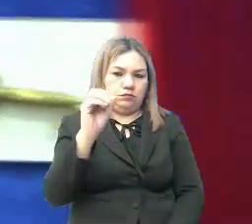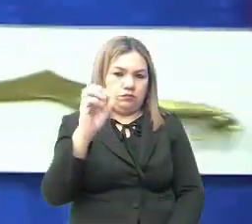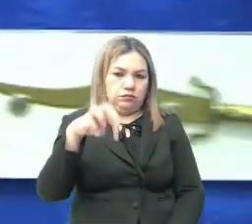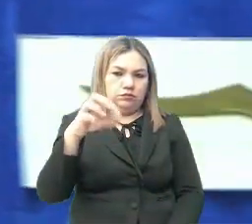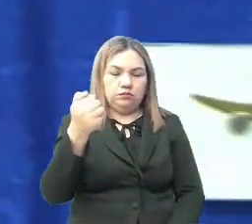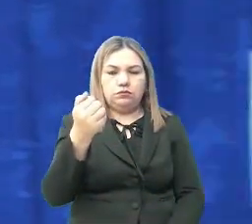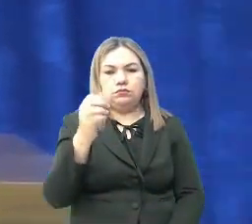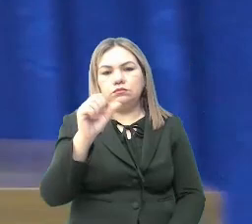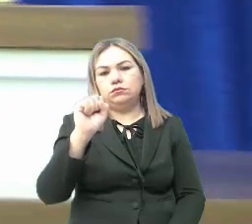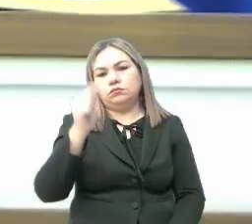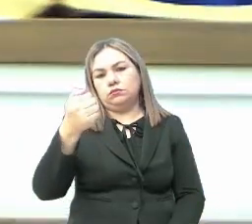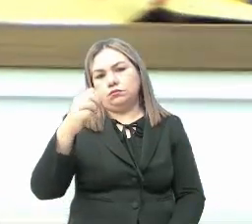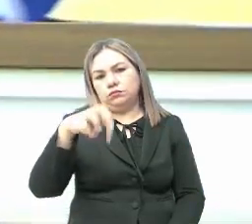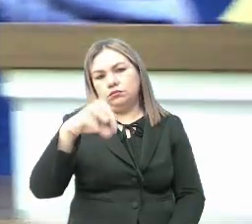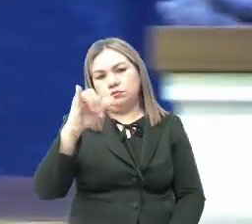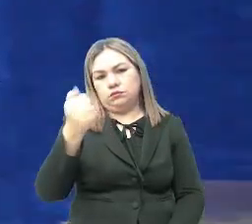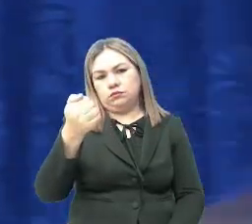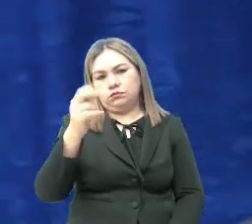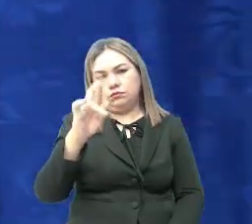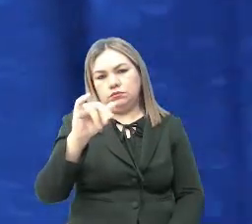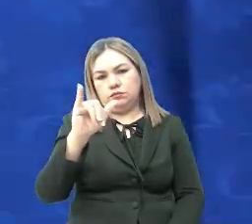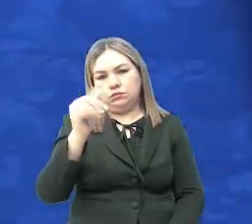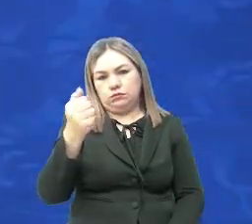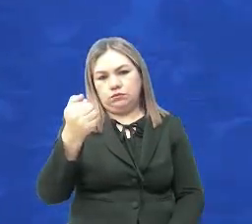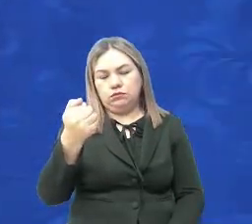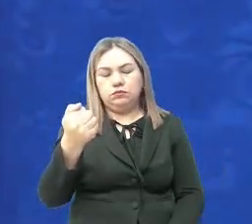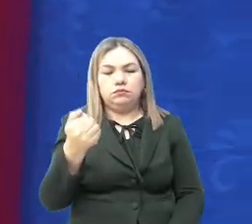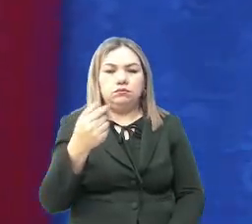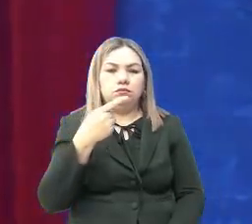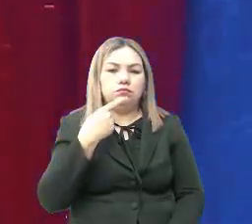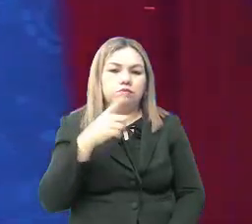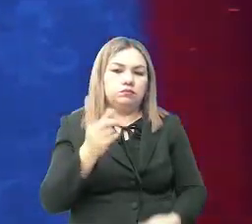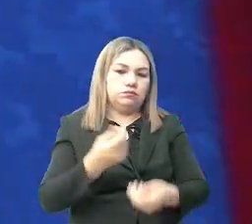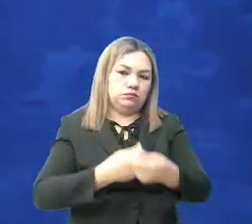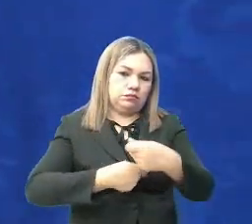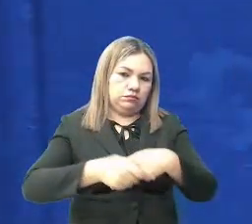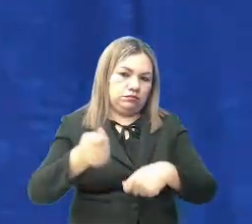It says in the book of Kings that by four